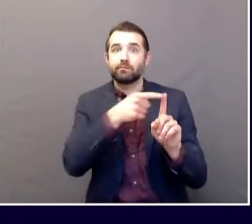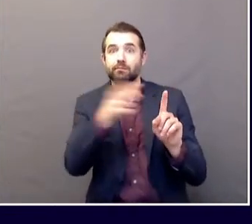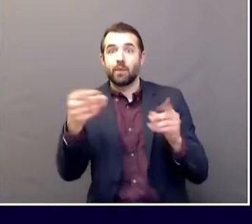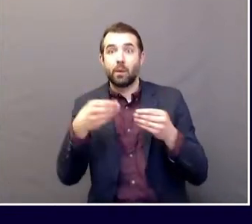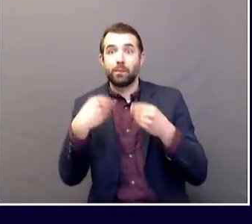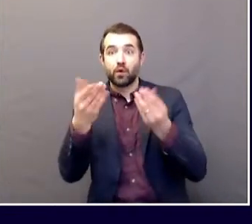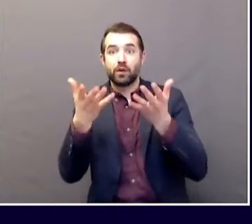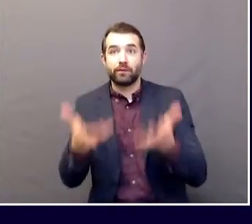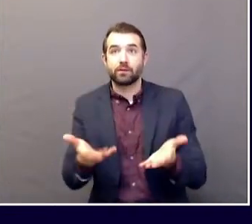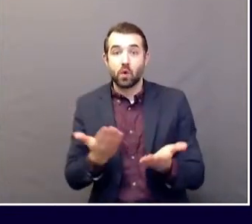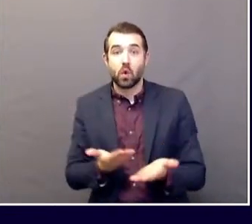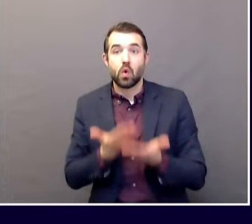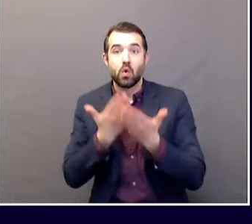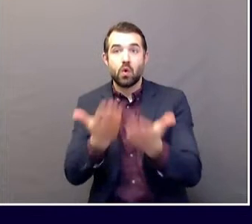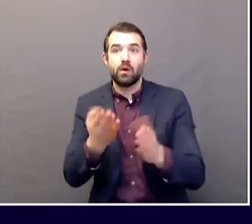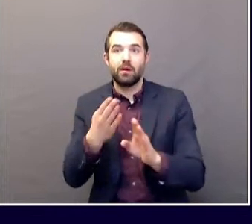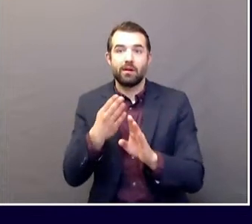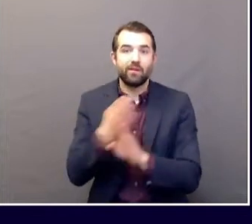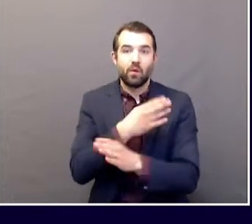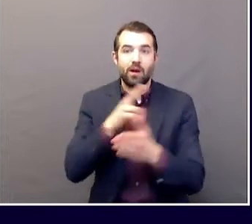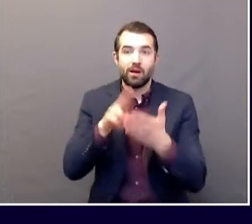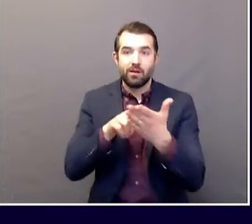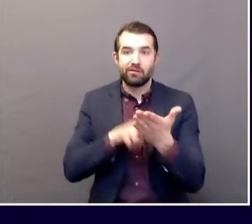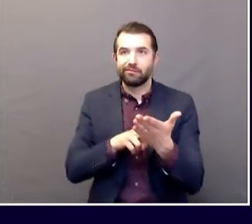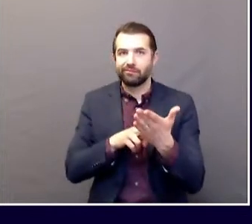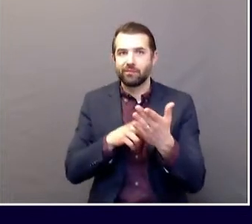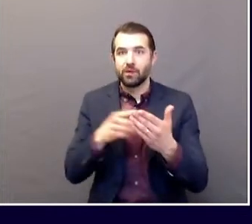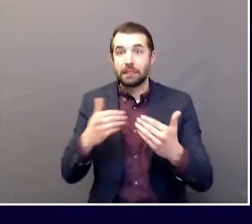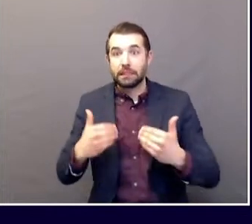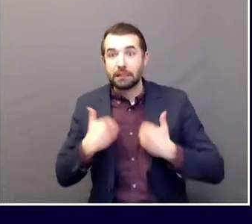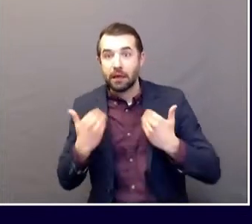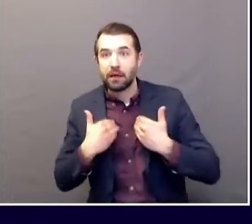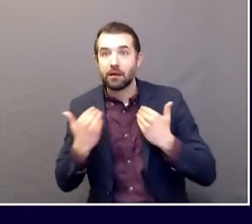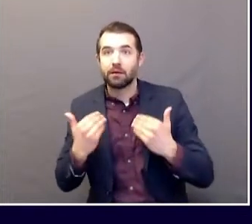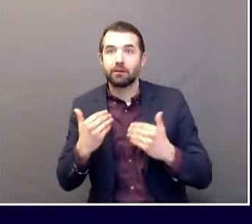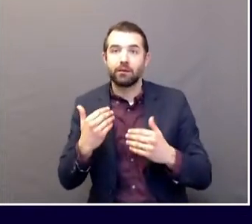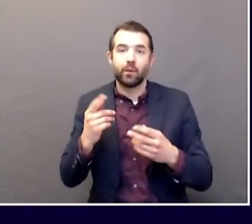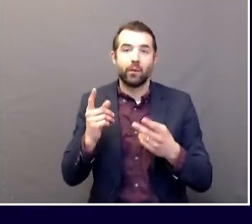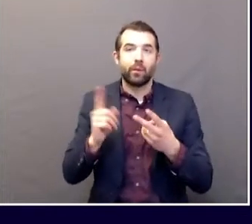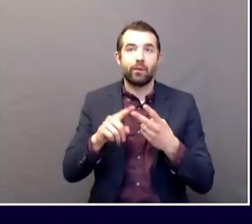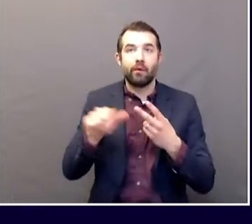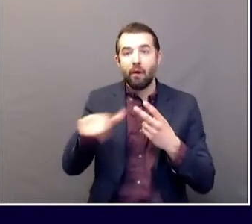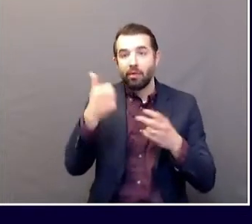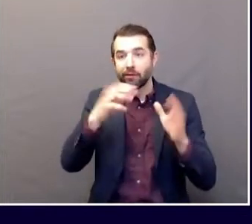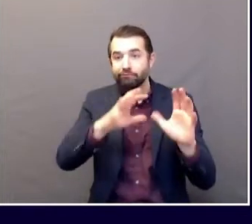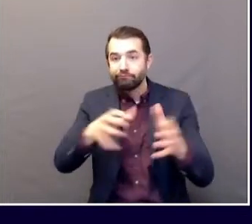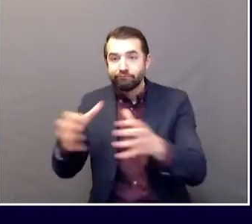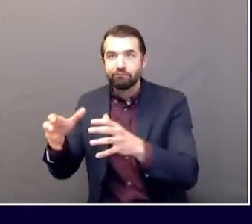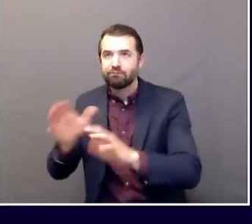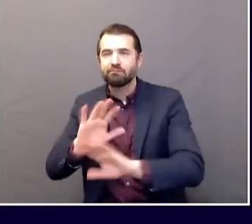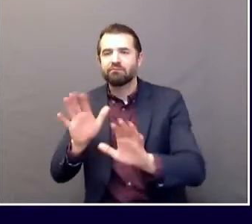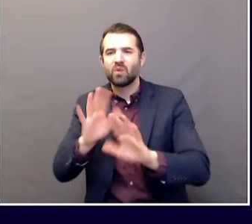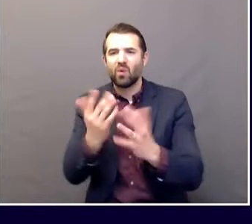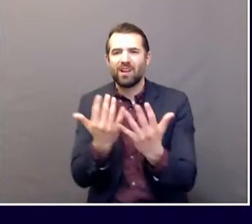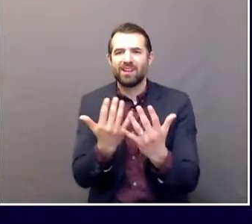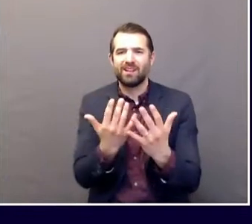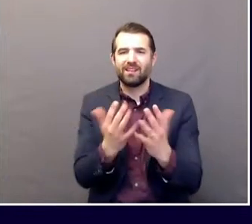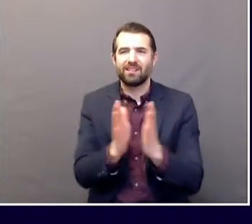there a problem with providers that were doing that? Could you kind of elaborate on the decision making behind